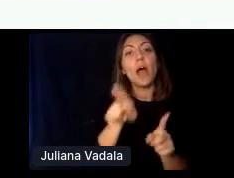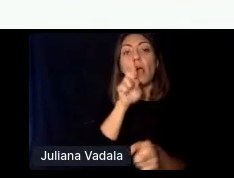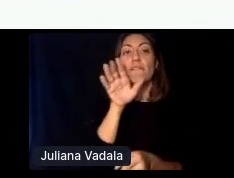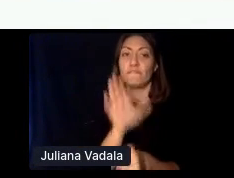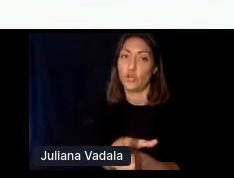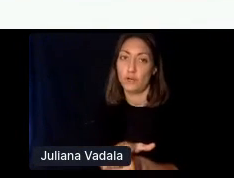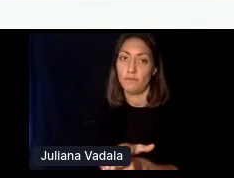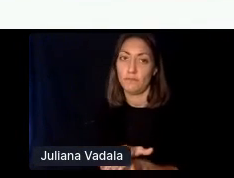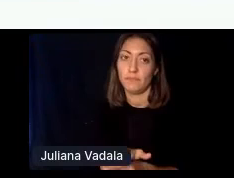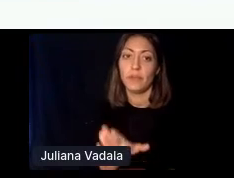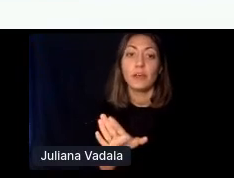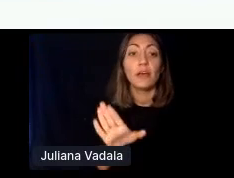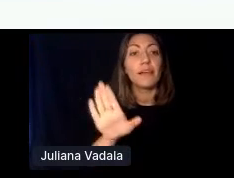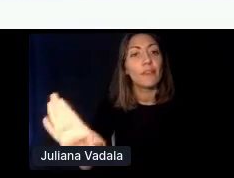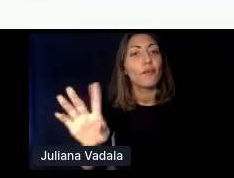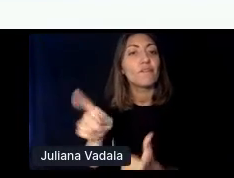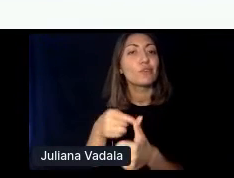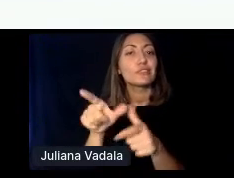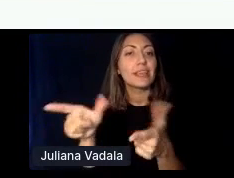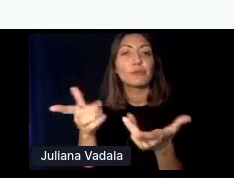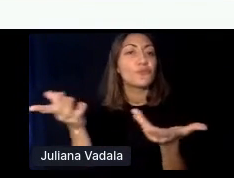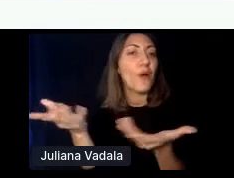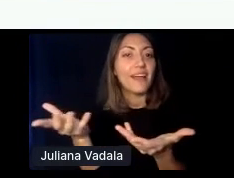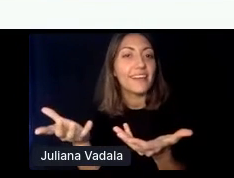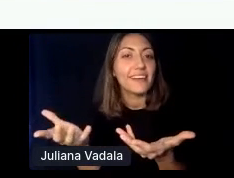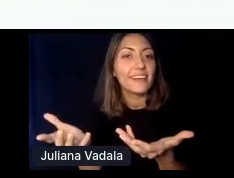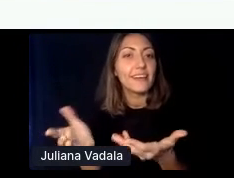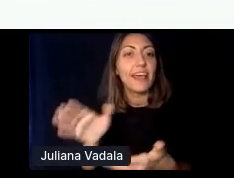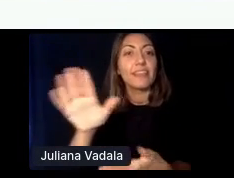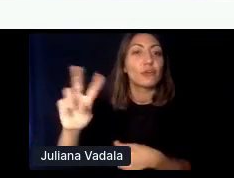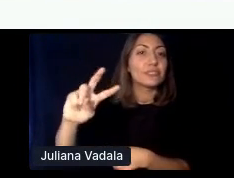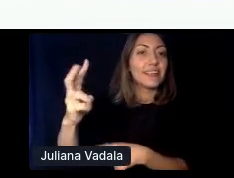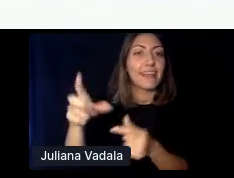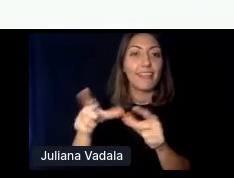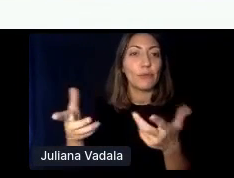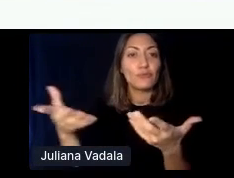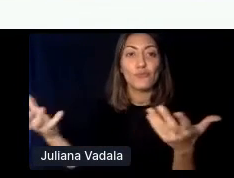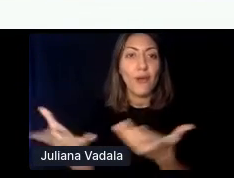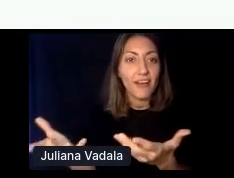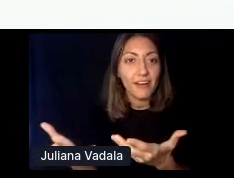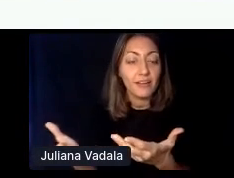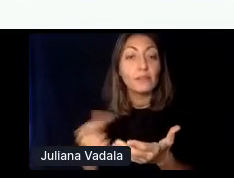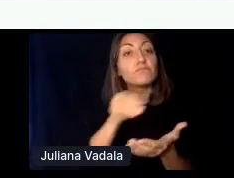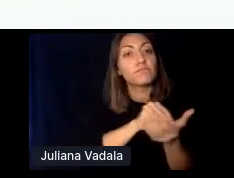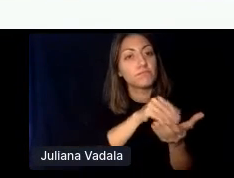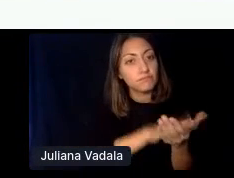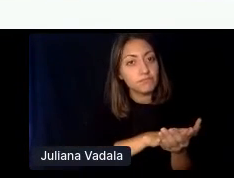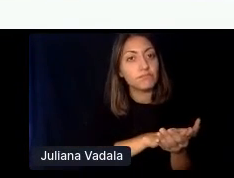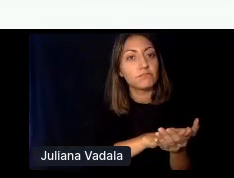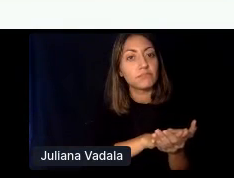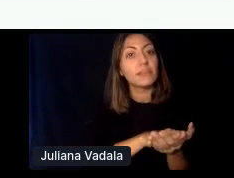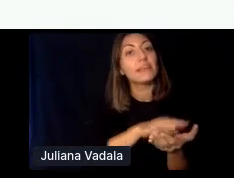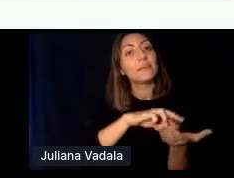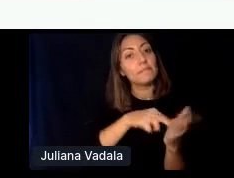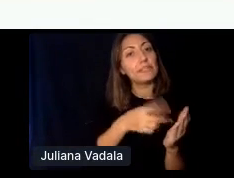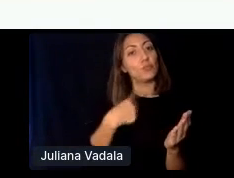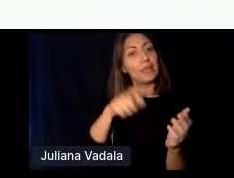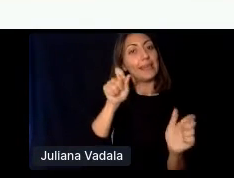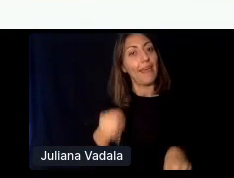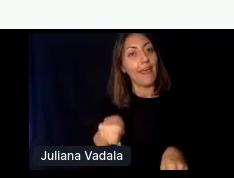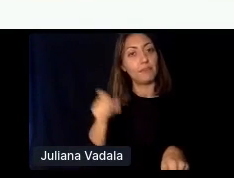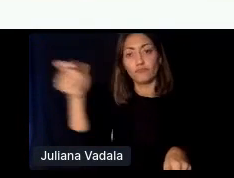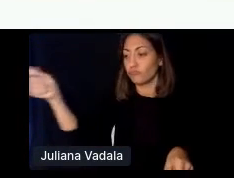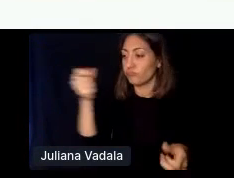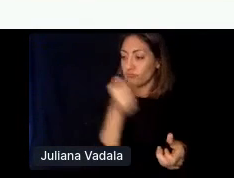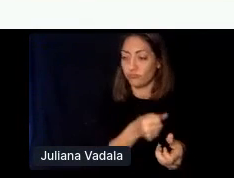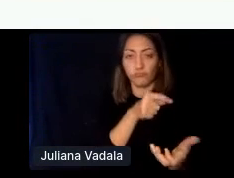actually find someone to connect with them appropriately. And in all of our voter outreach platforms, there